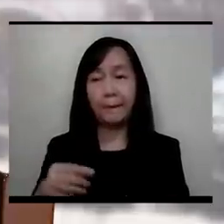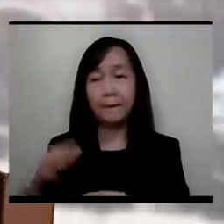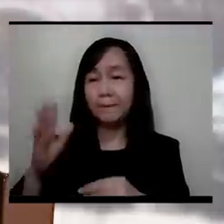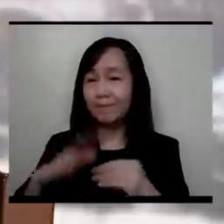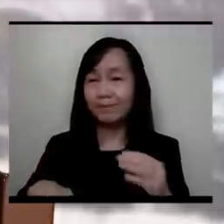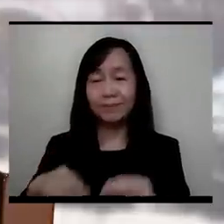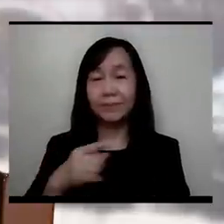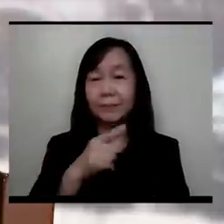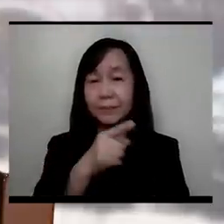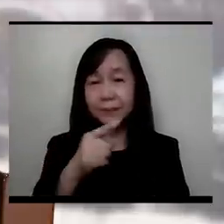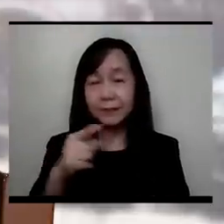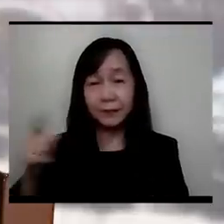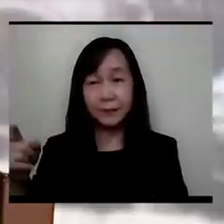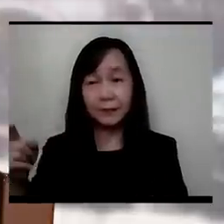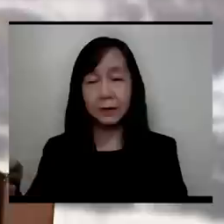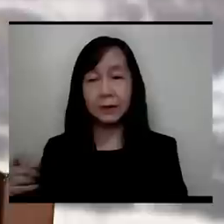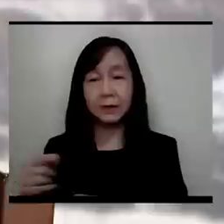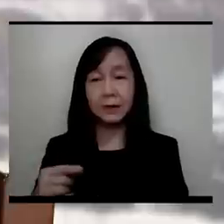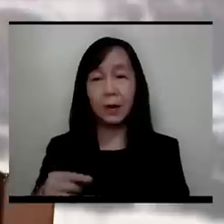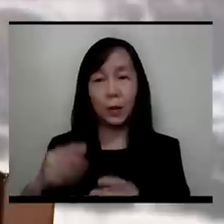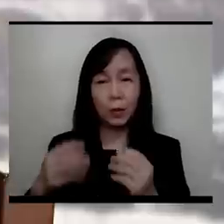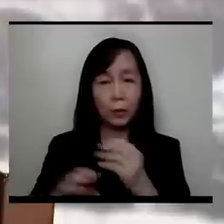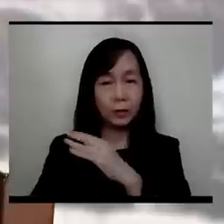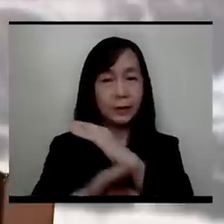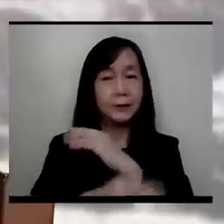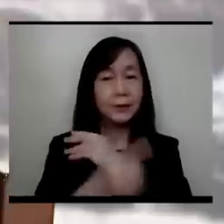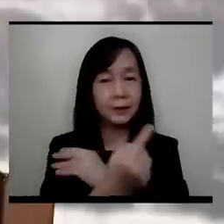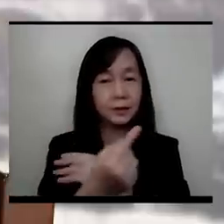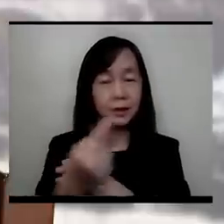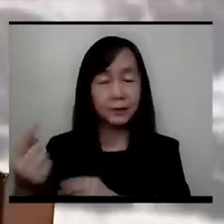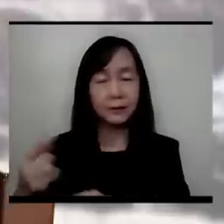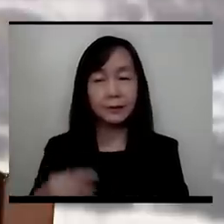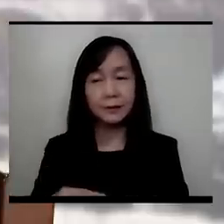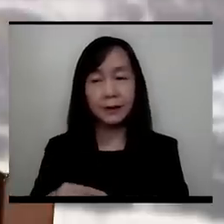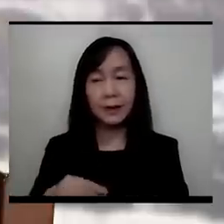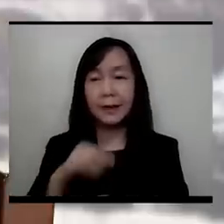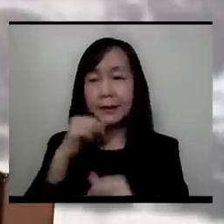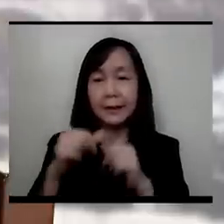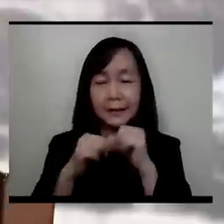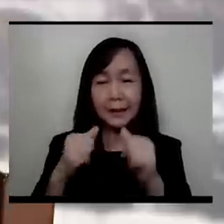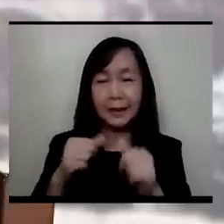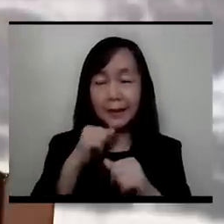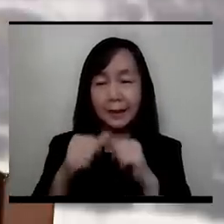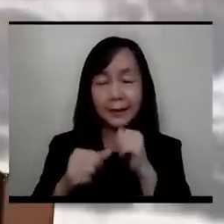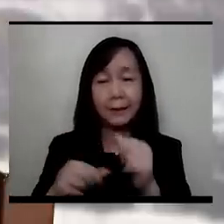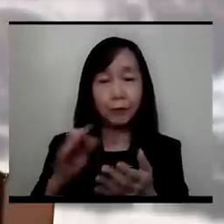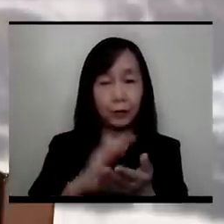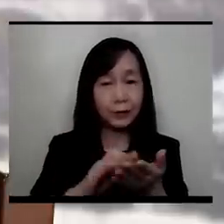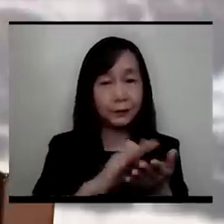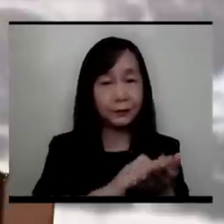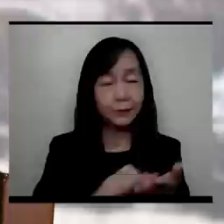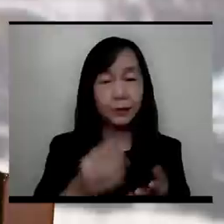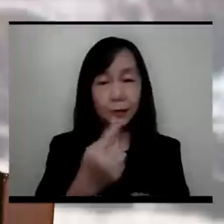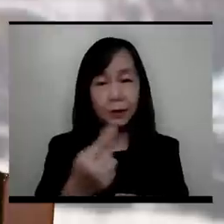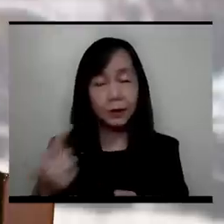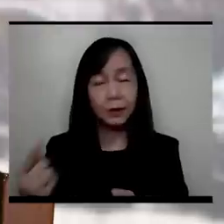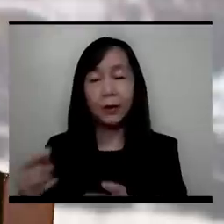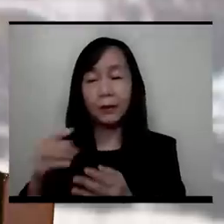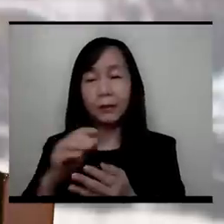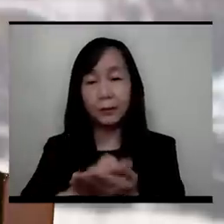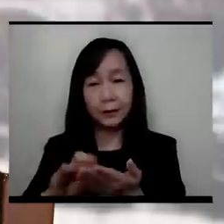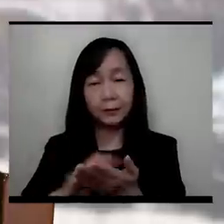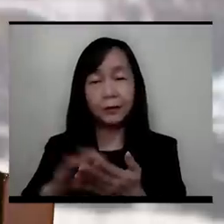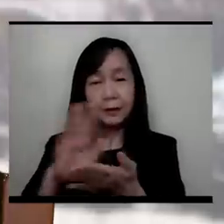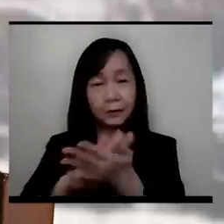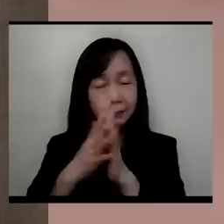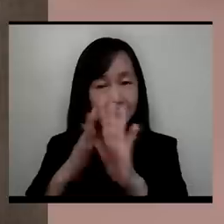At each other Condemning each other Denying one another Forgiveness and peace The very gifts